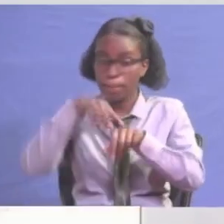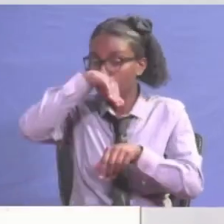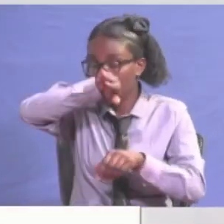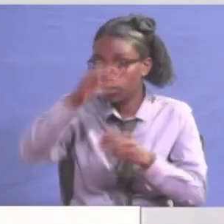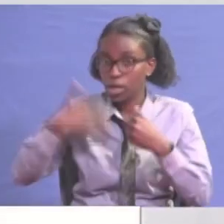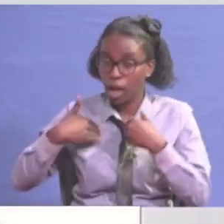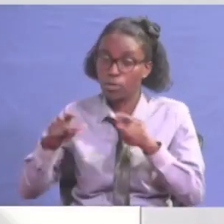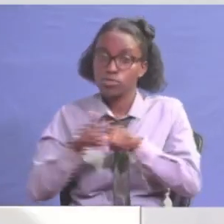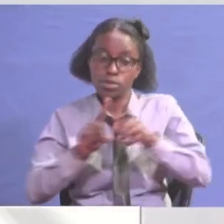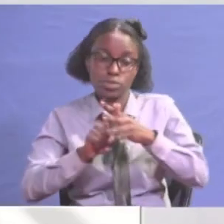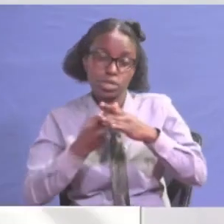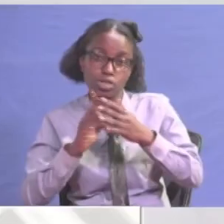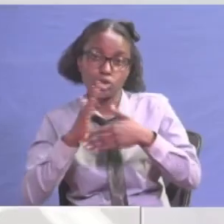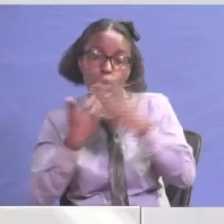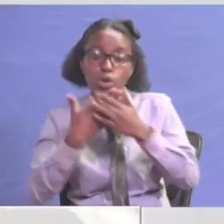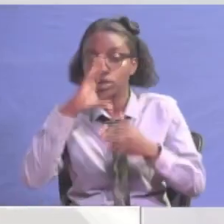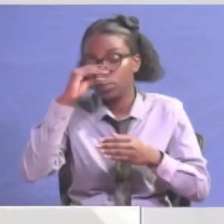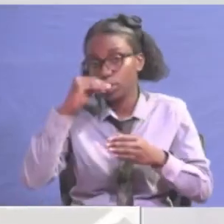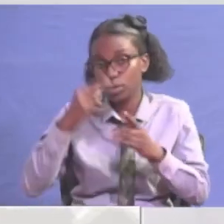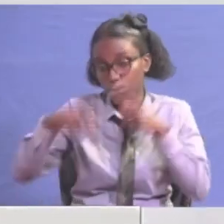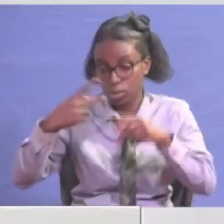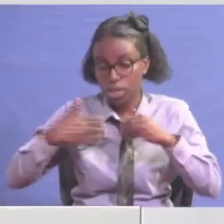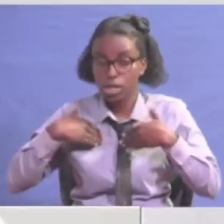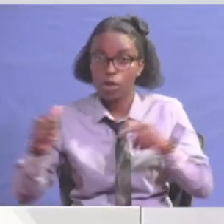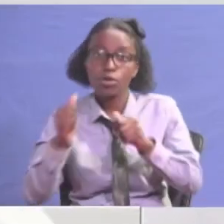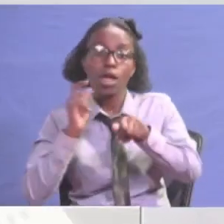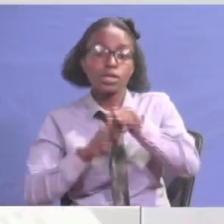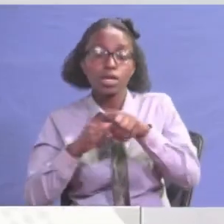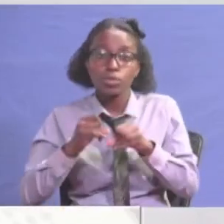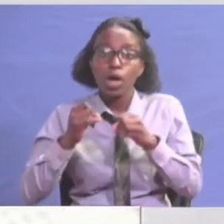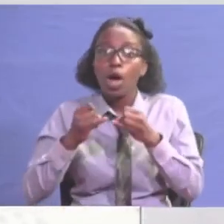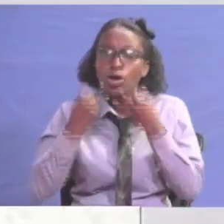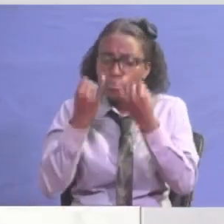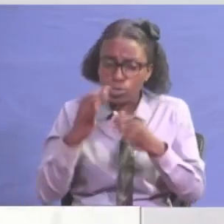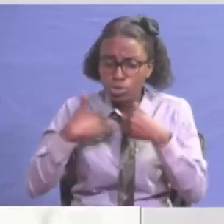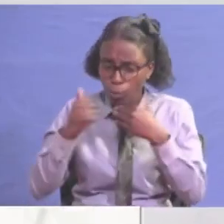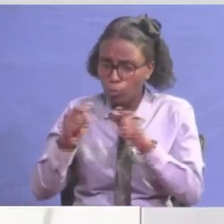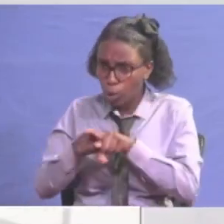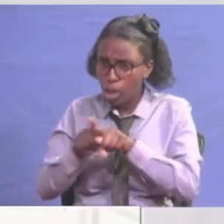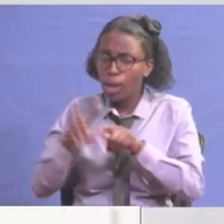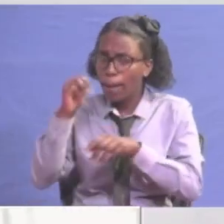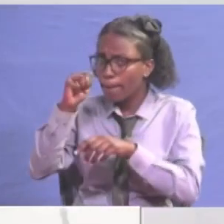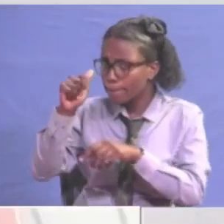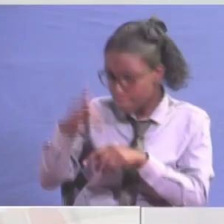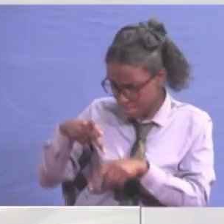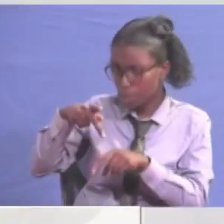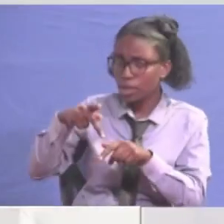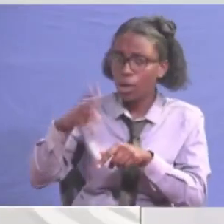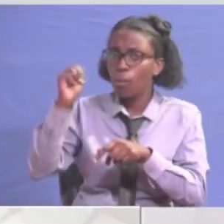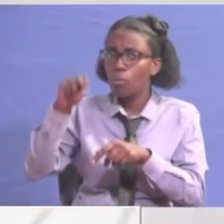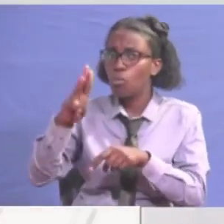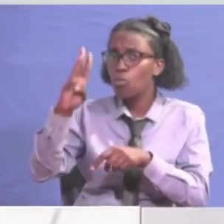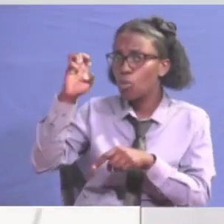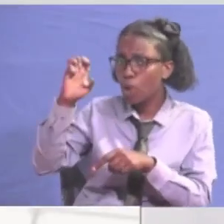start of the impeachment process. The motion, introduced by Kibwezi West Member of Parliament Mwengi Mutise,